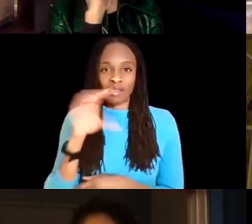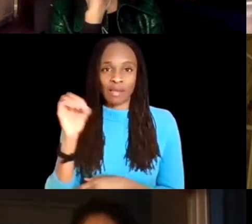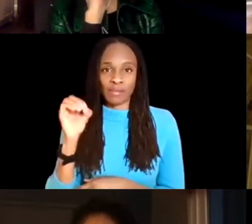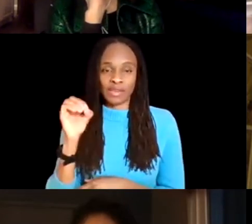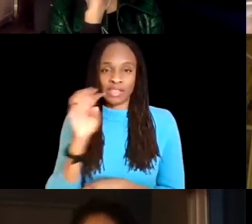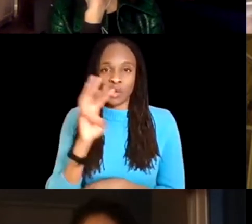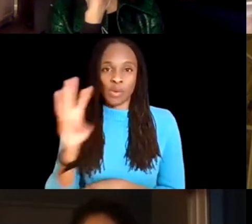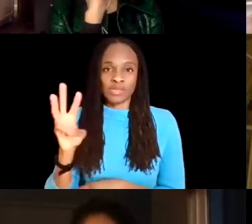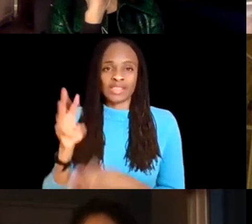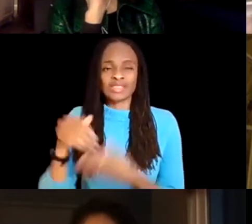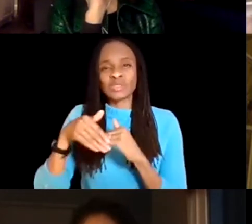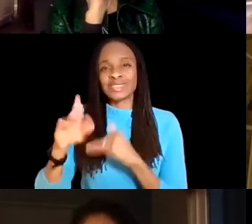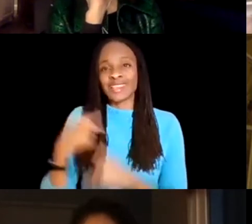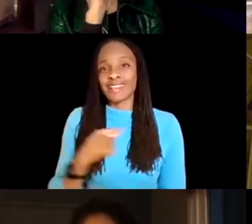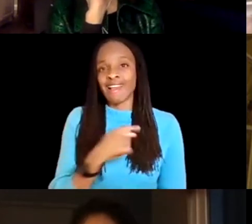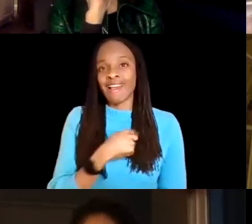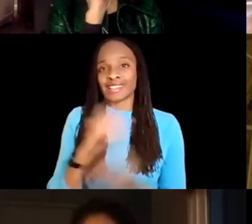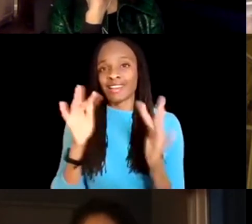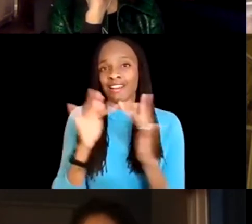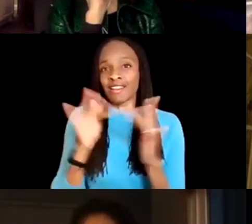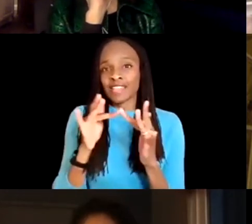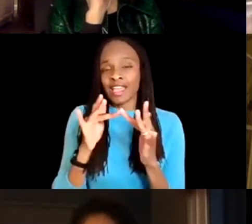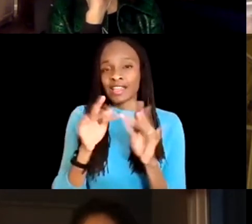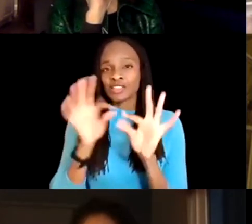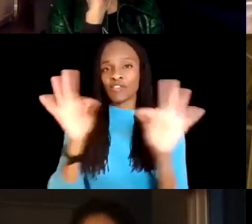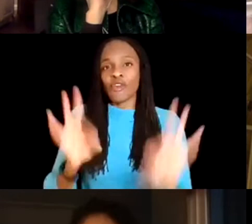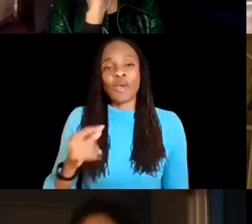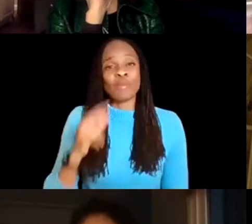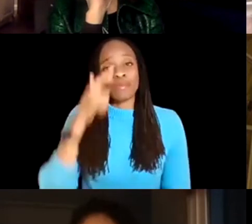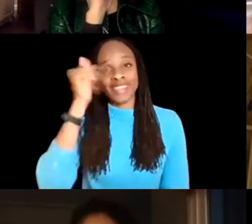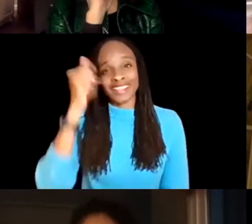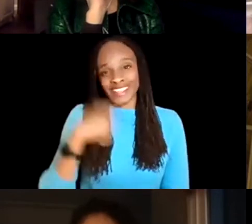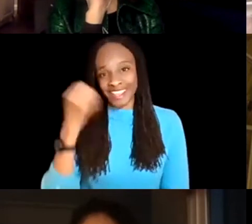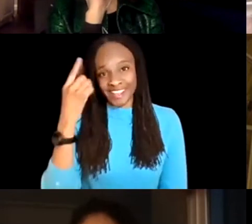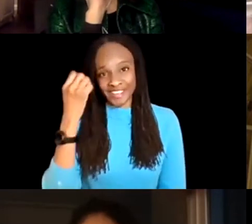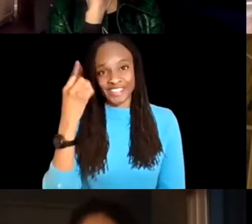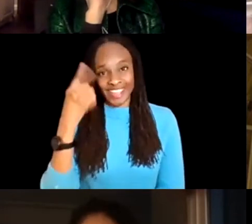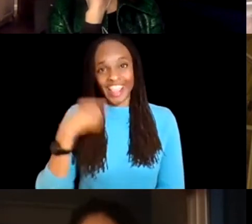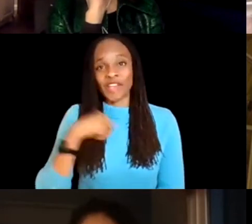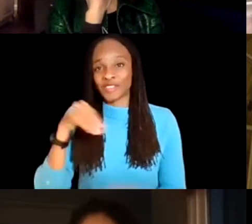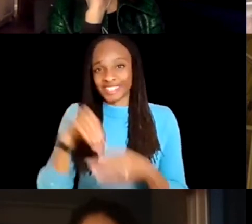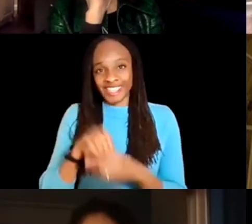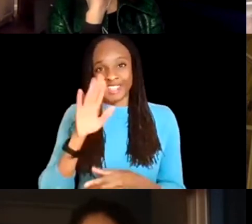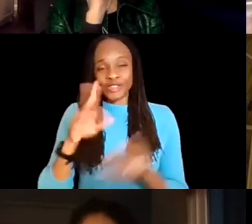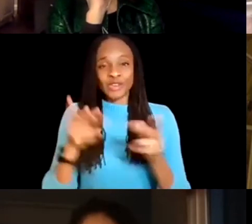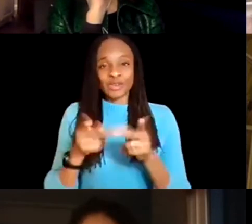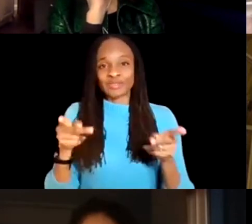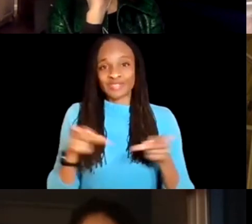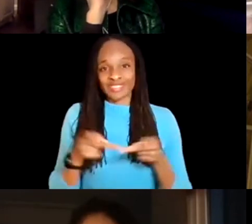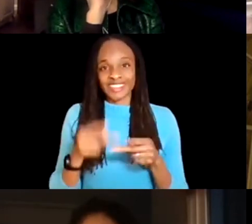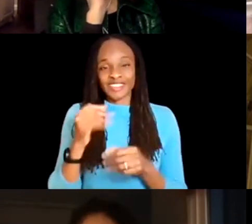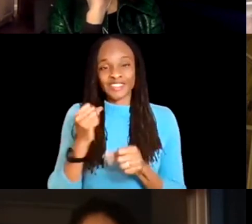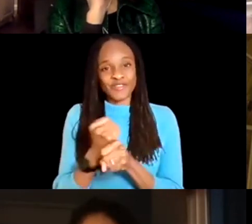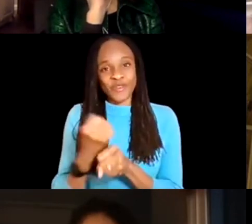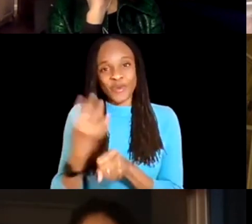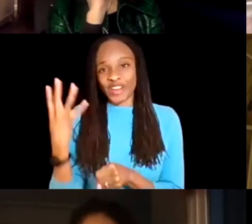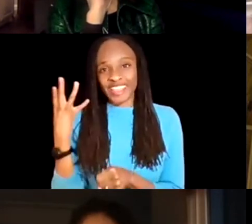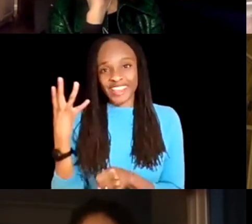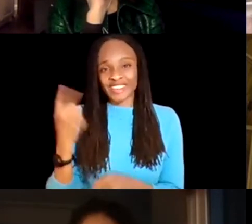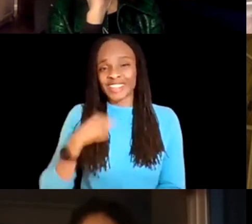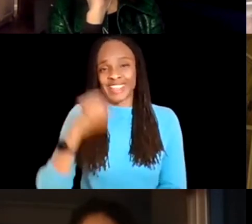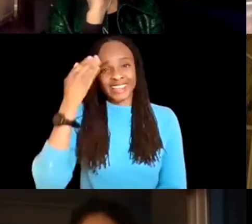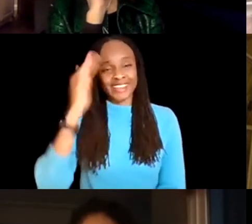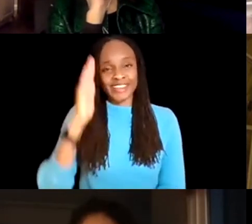us a contact form, because I understand. I was in your position like 4 years ago and I was so scared. I didn't know how this was gonna